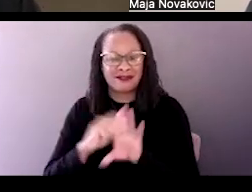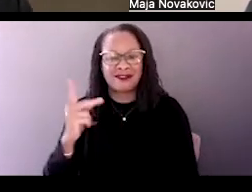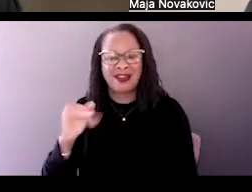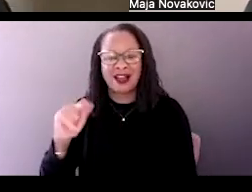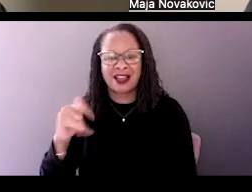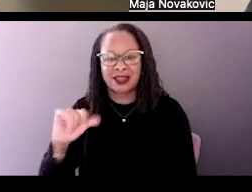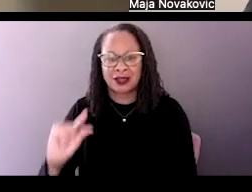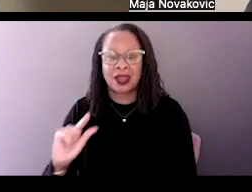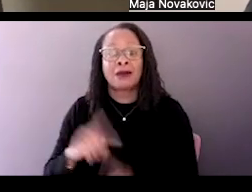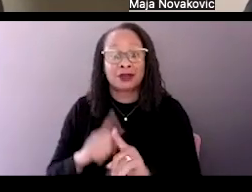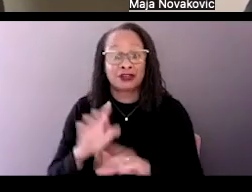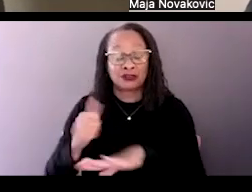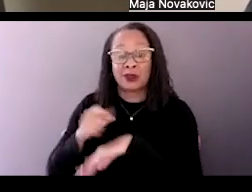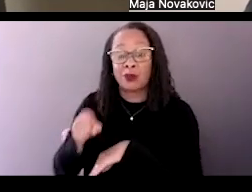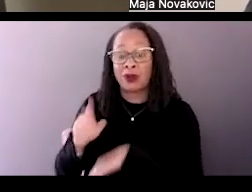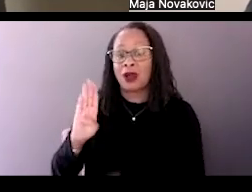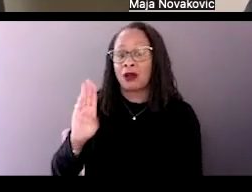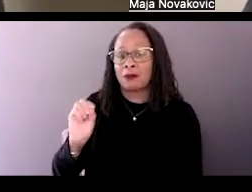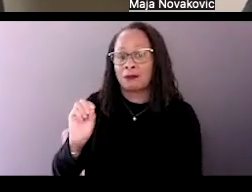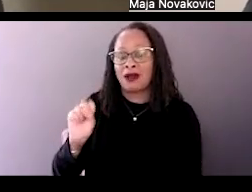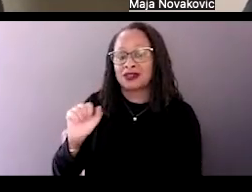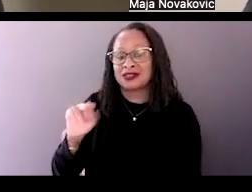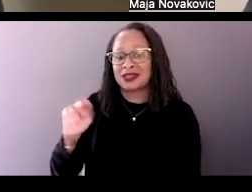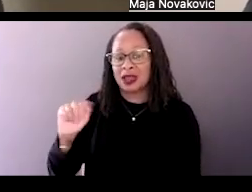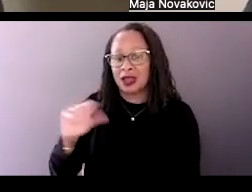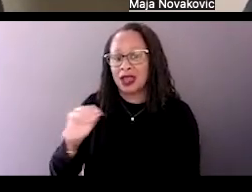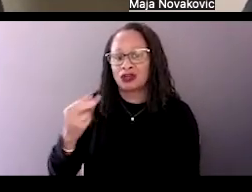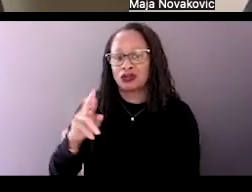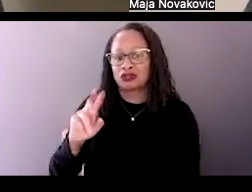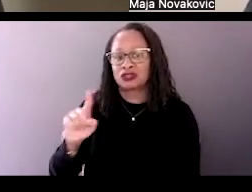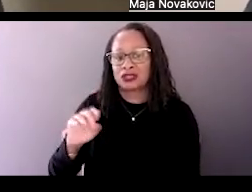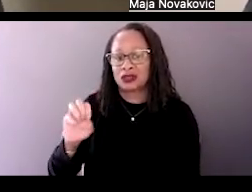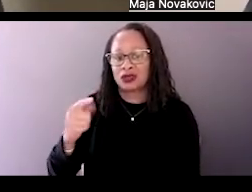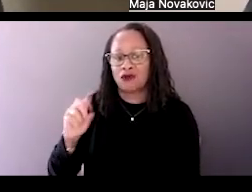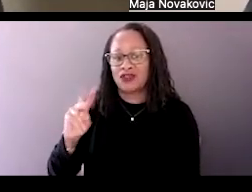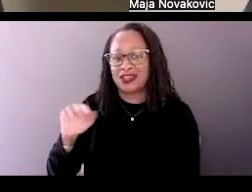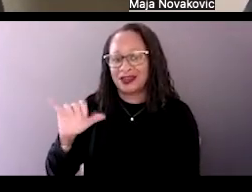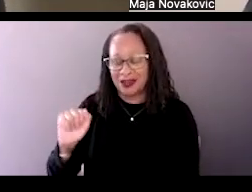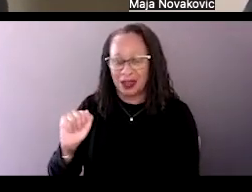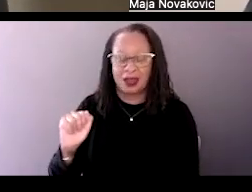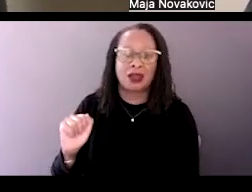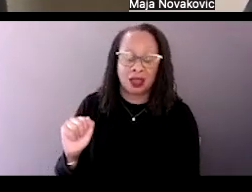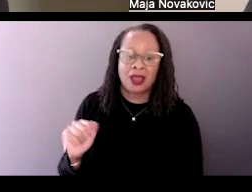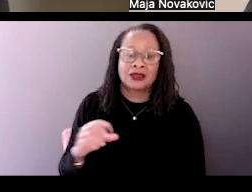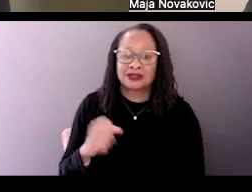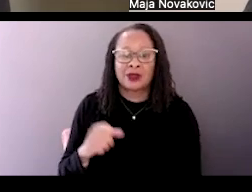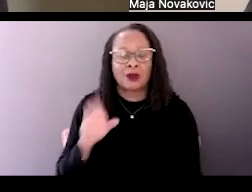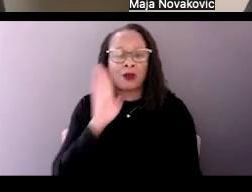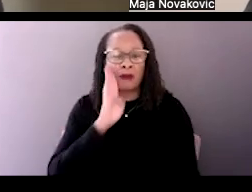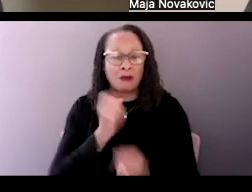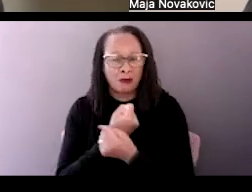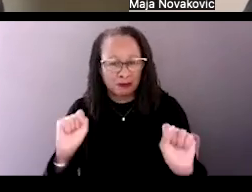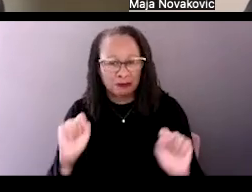Yeah. yeah, I'm based currently in Serbia, in Belgrade, but I'm from Bosnia, and Yeah. film